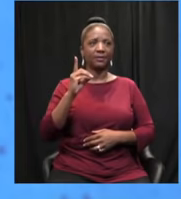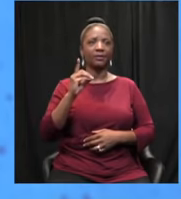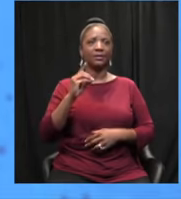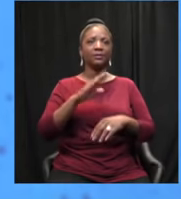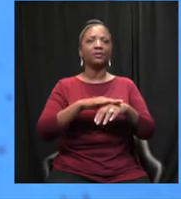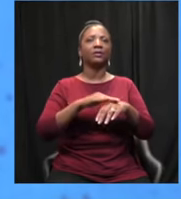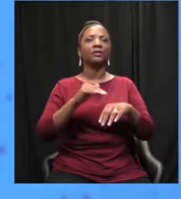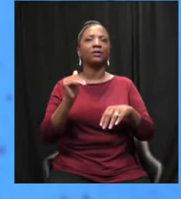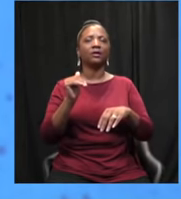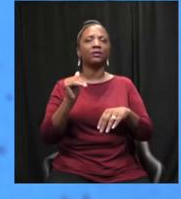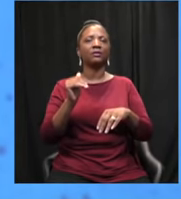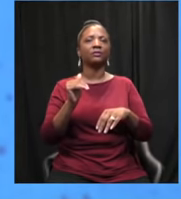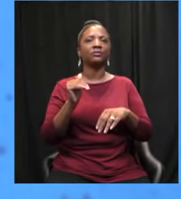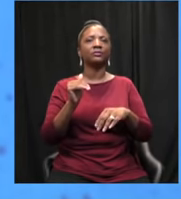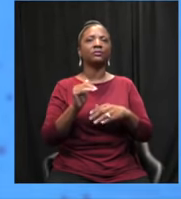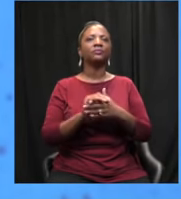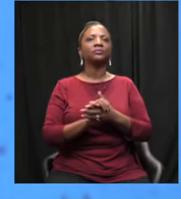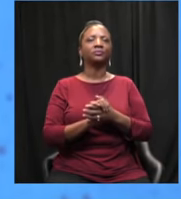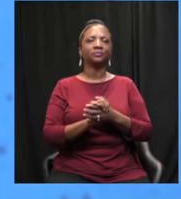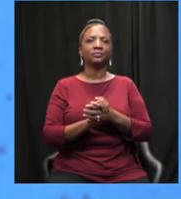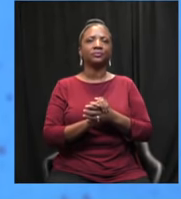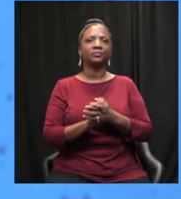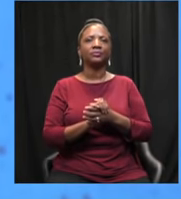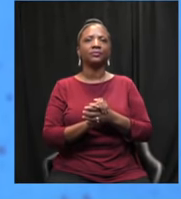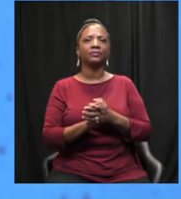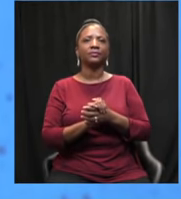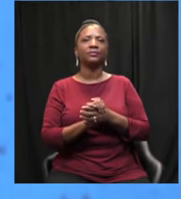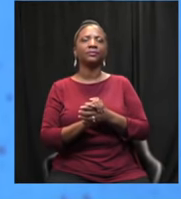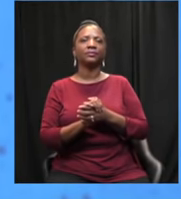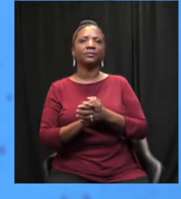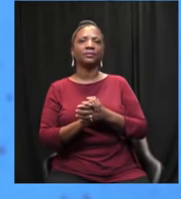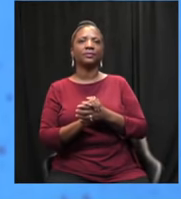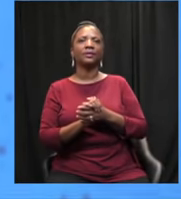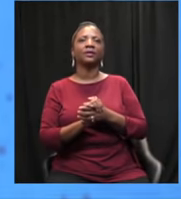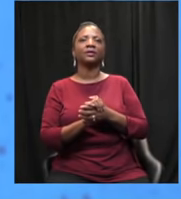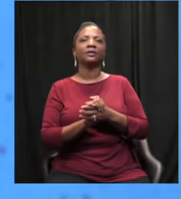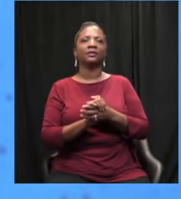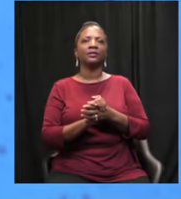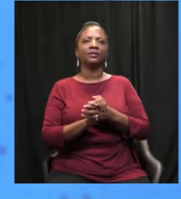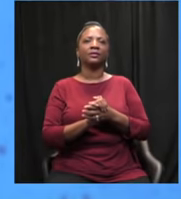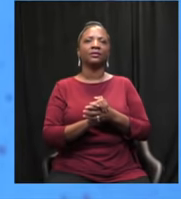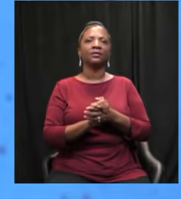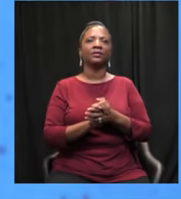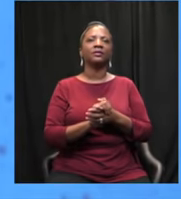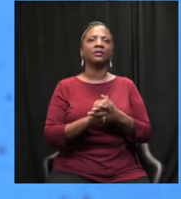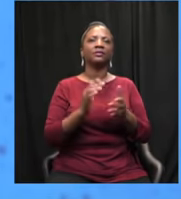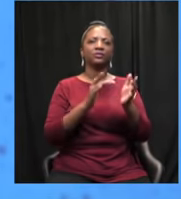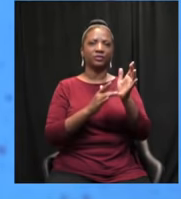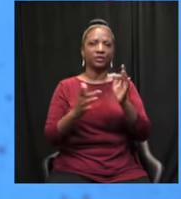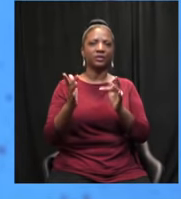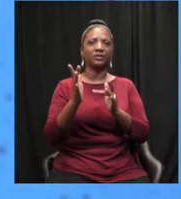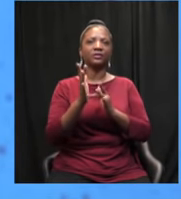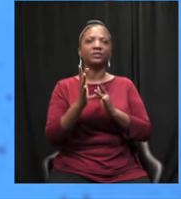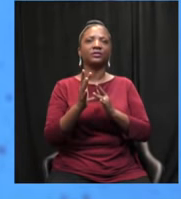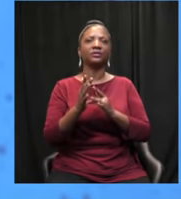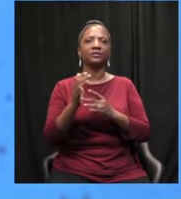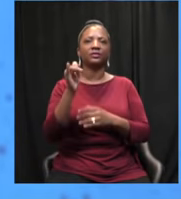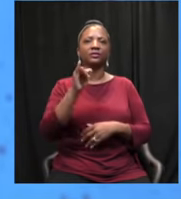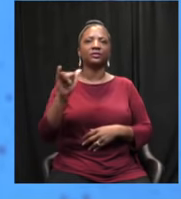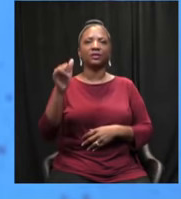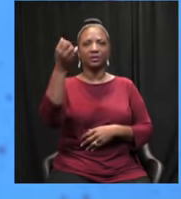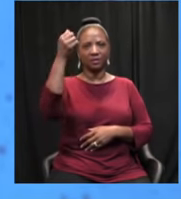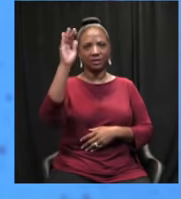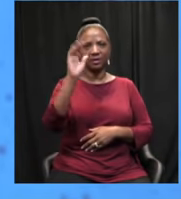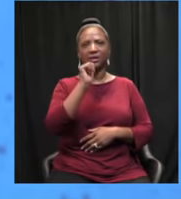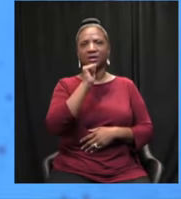is talking about when it says these words. Who being in very nature God, they did not consider equality with God something to be used